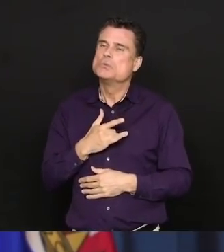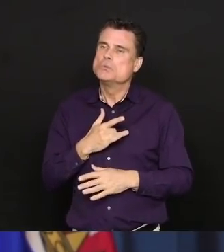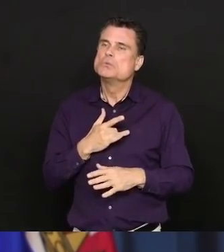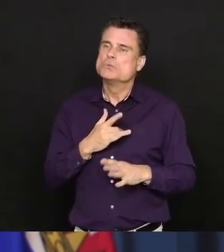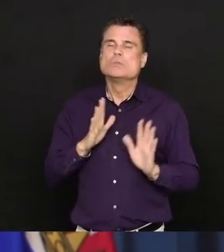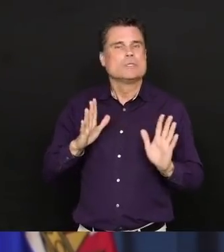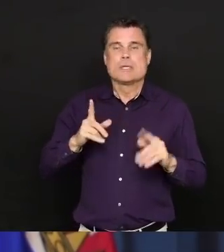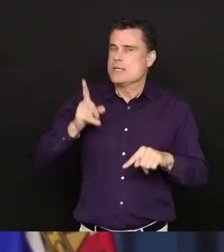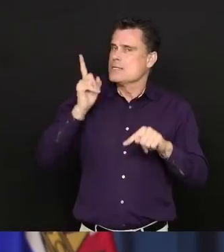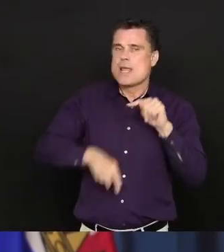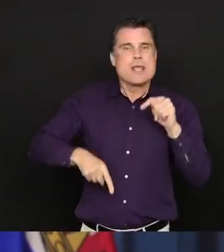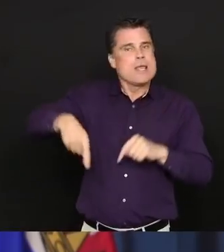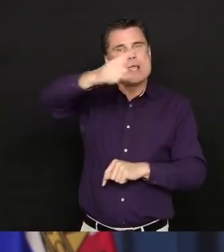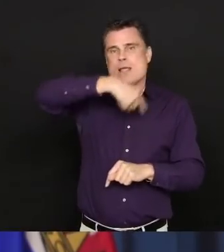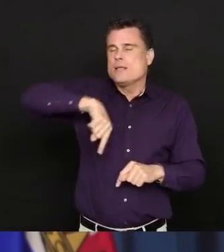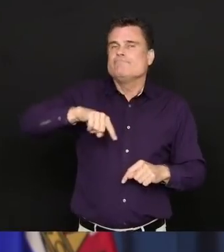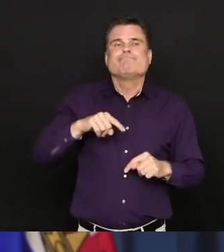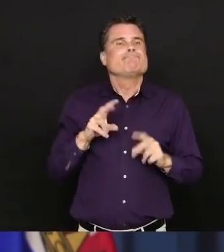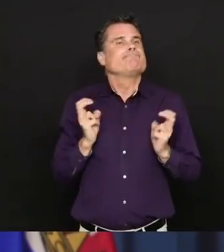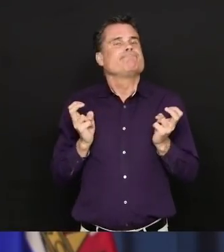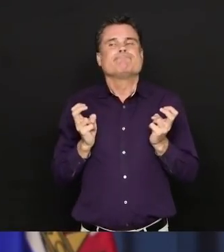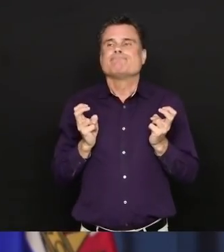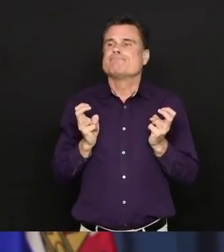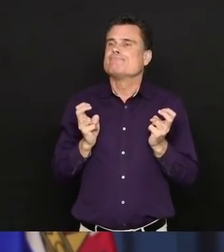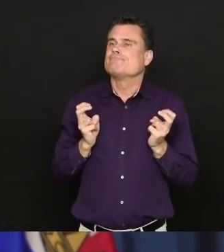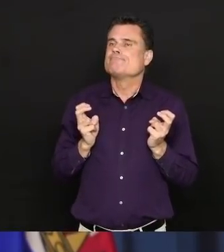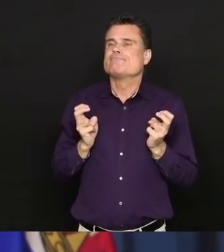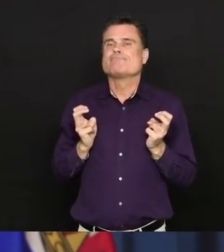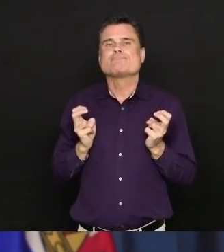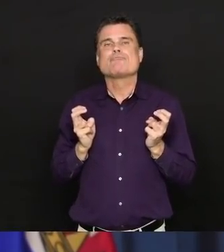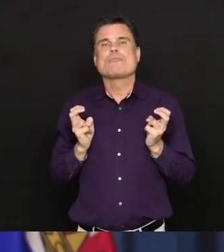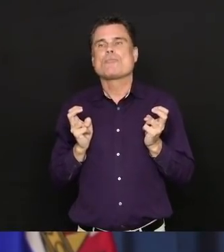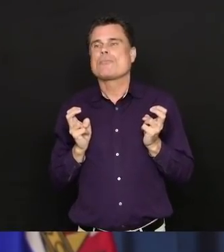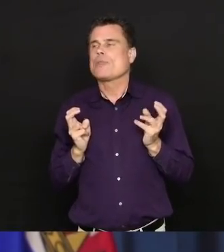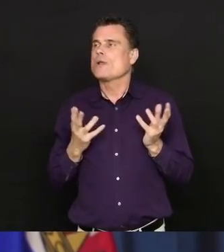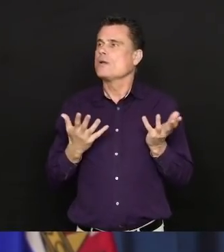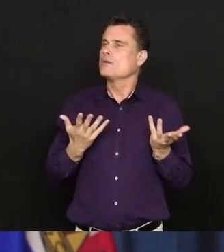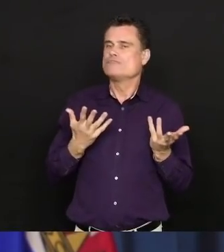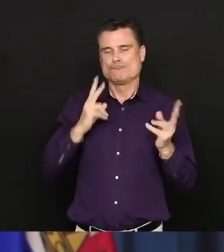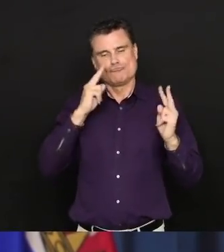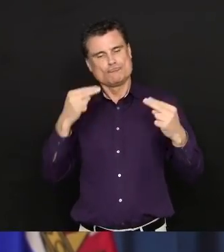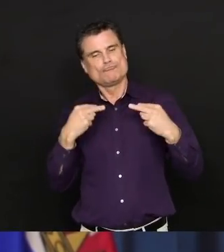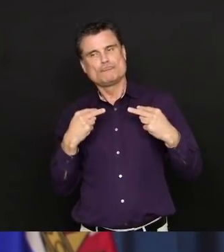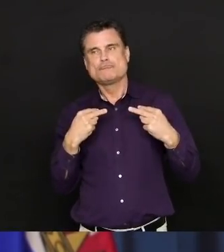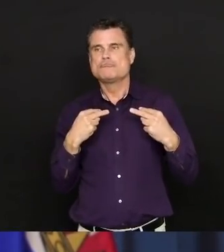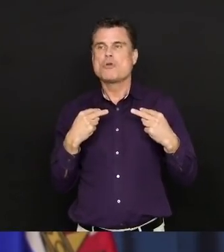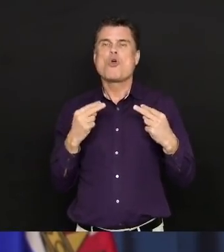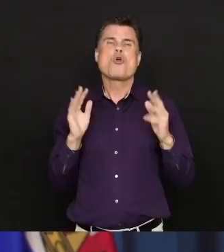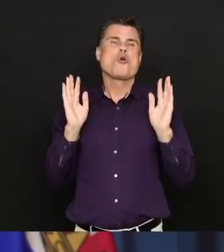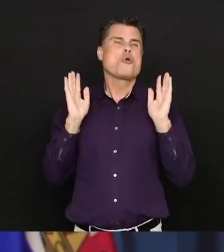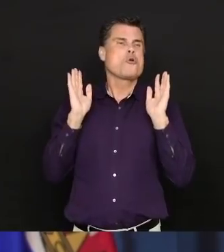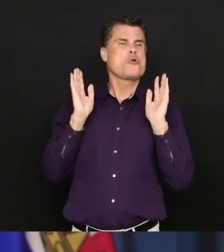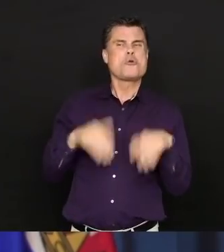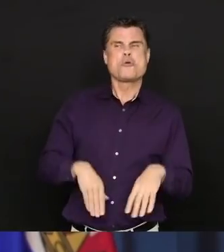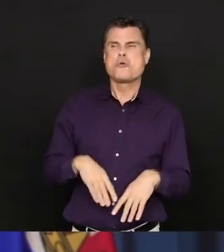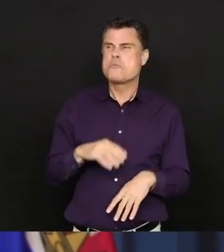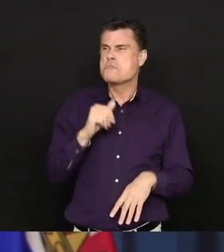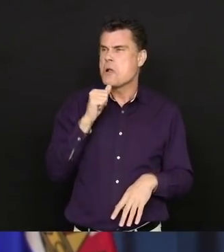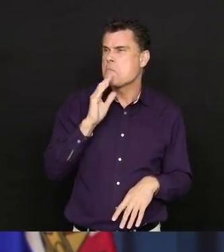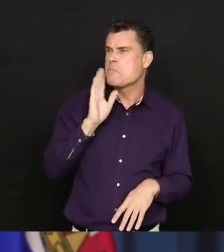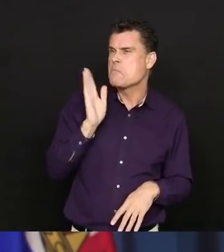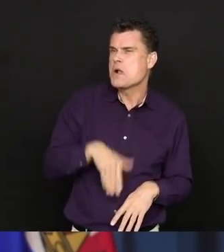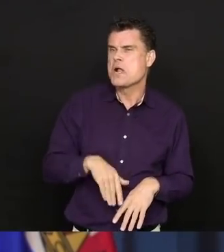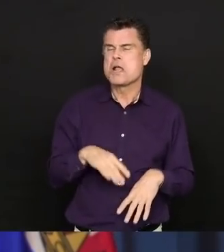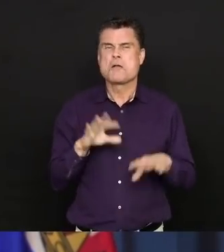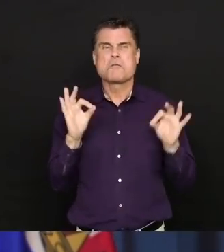what Dr. Henry and the whole team of people in every corner of BC and the 5 million participants on that team, the people who live